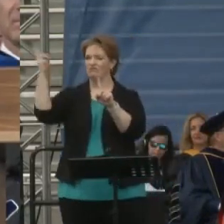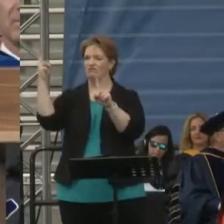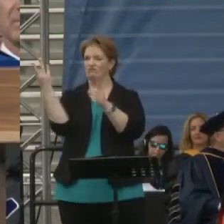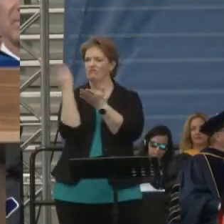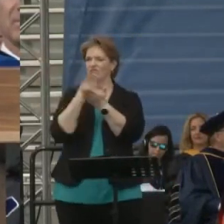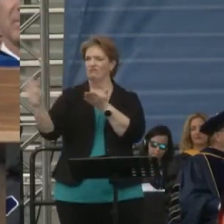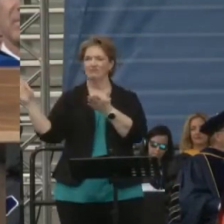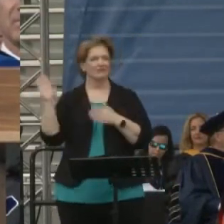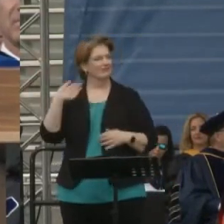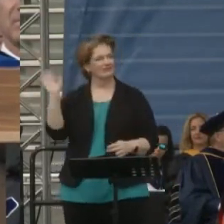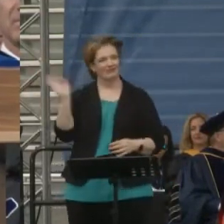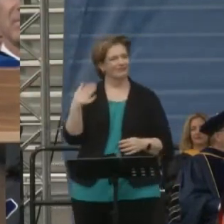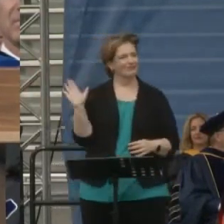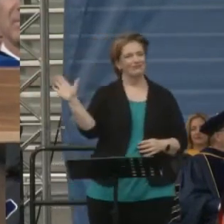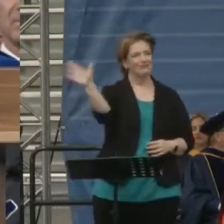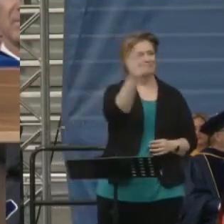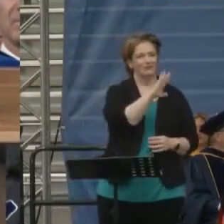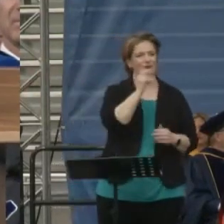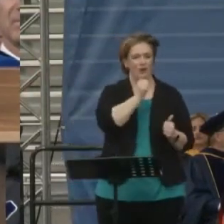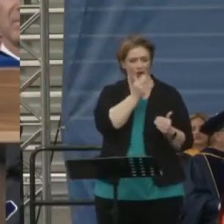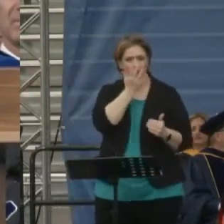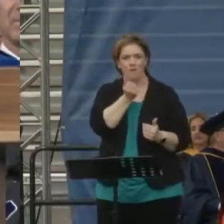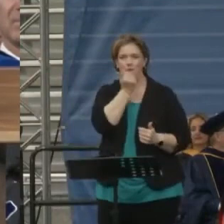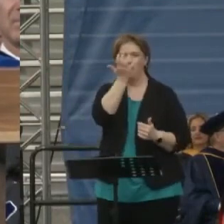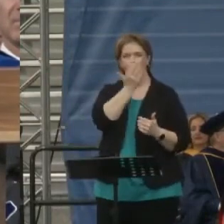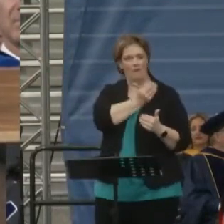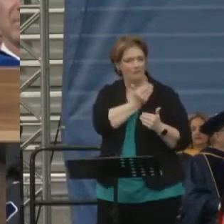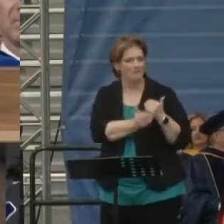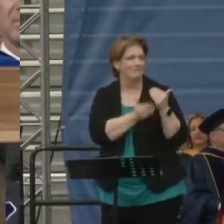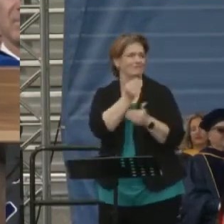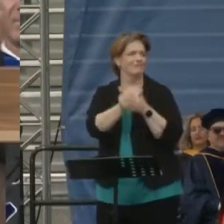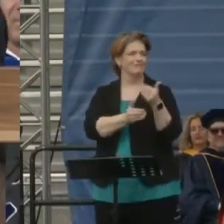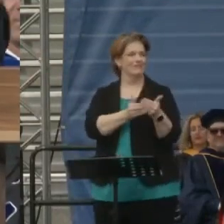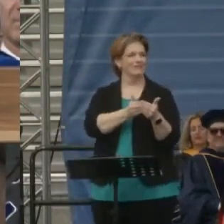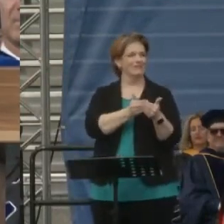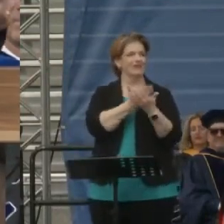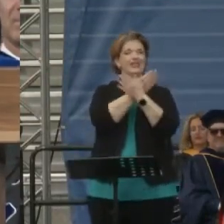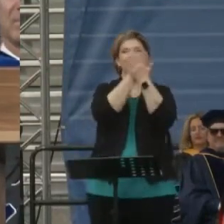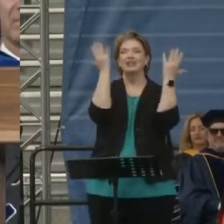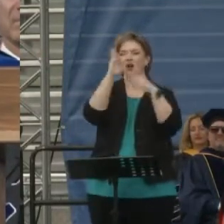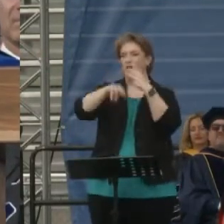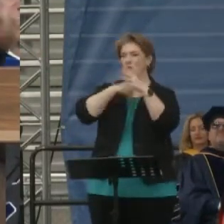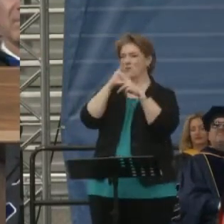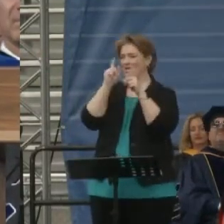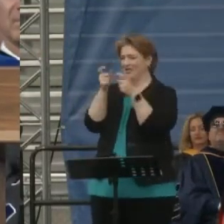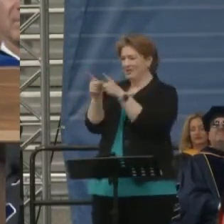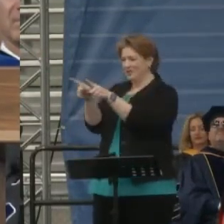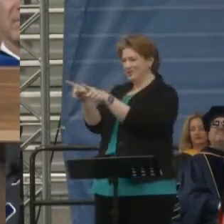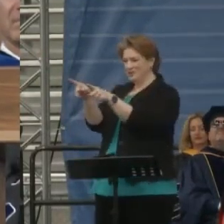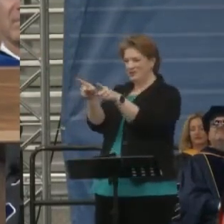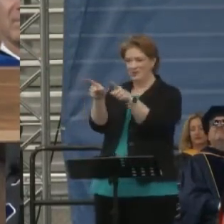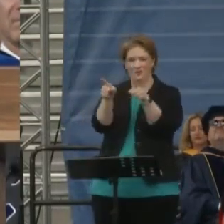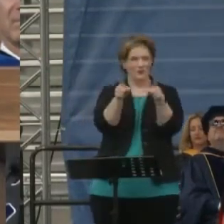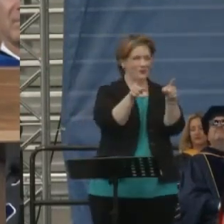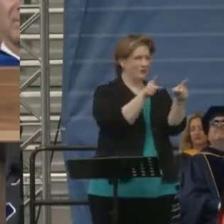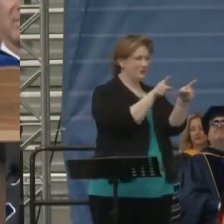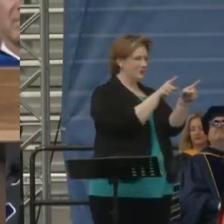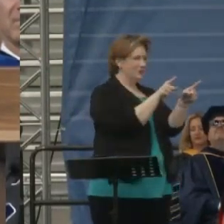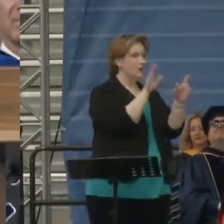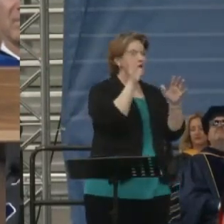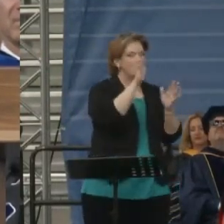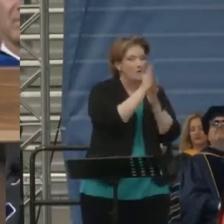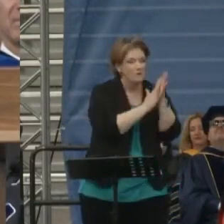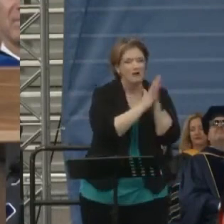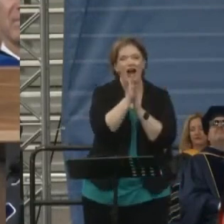Class of 22, our world needs you. We need your passion and determination.